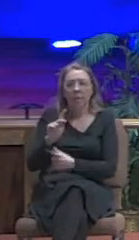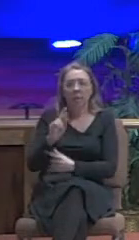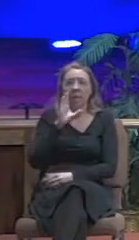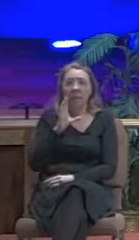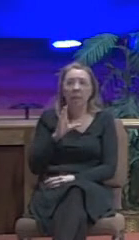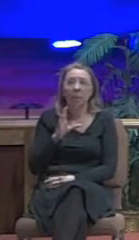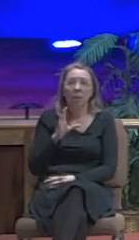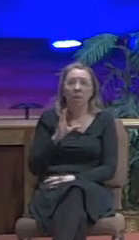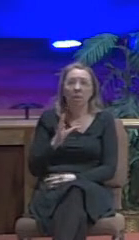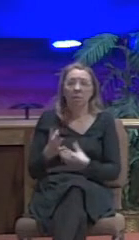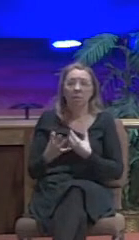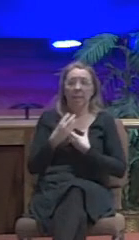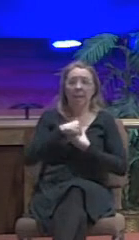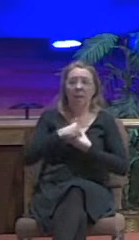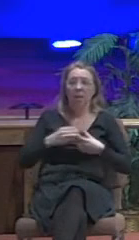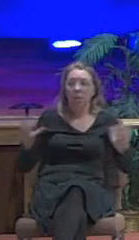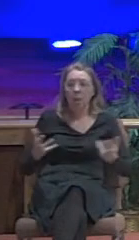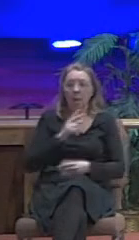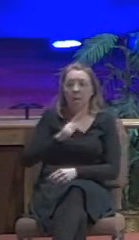Kingdom of heaven, right?